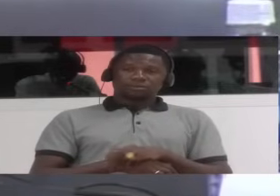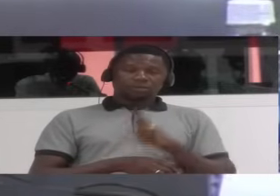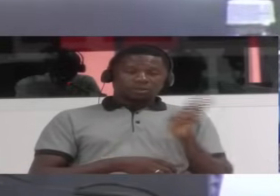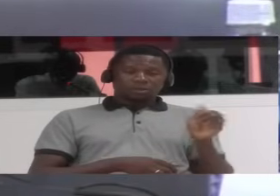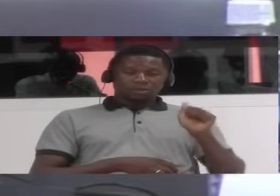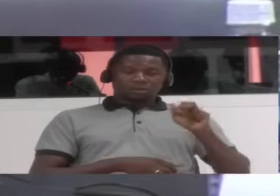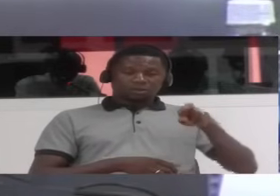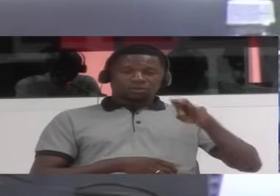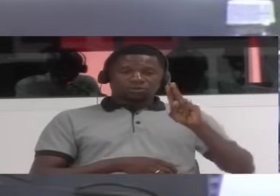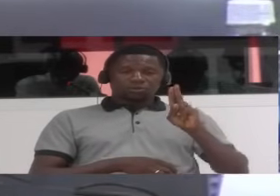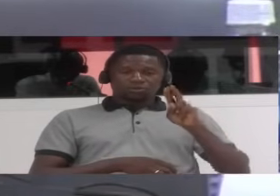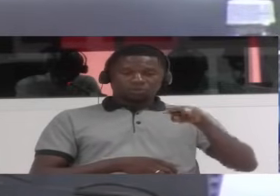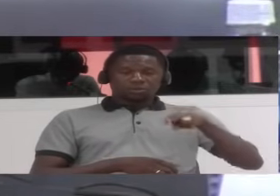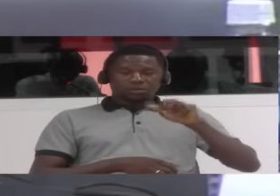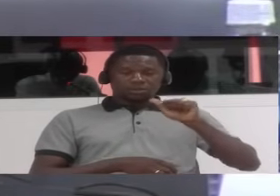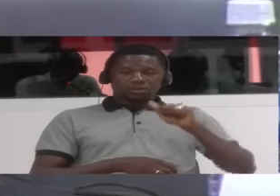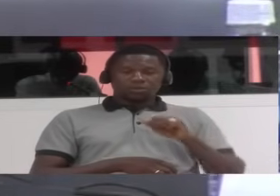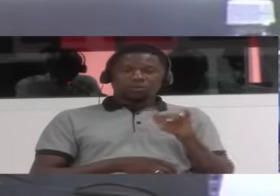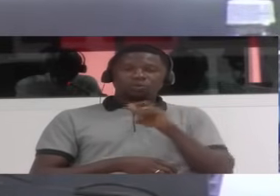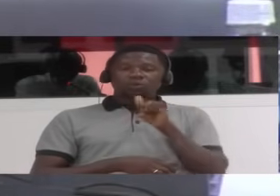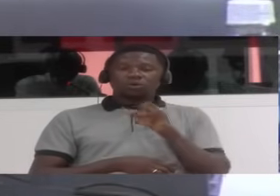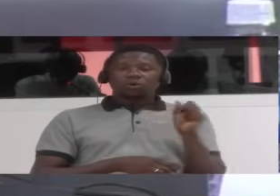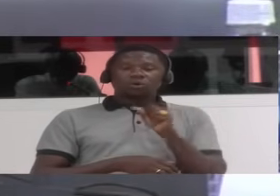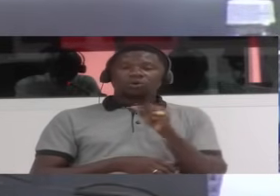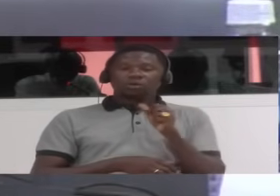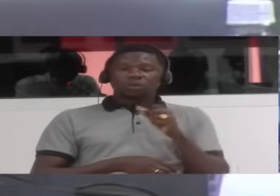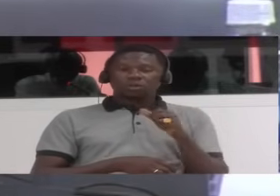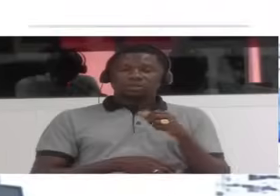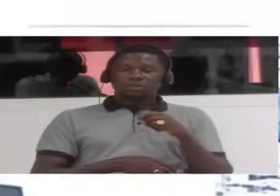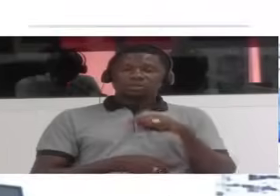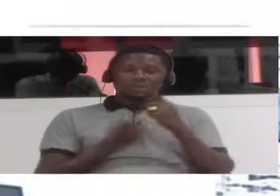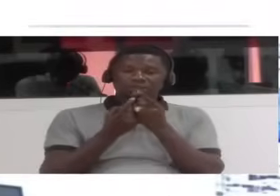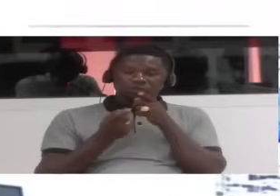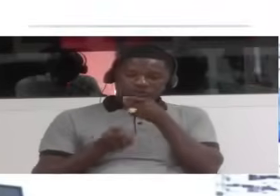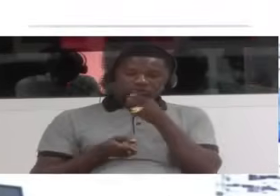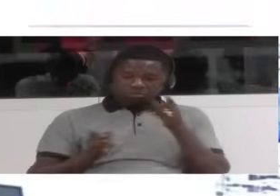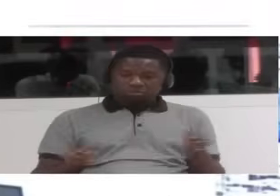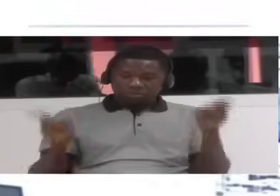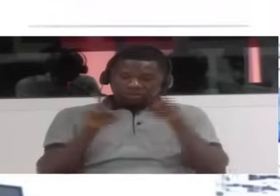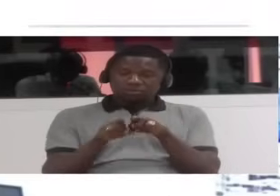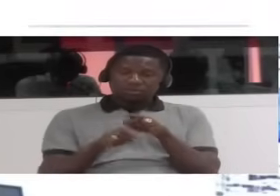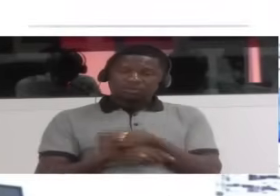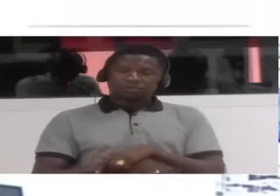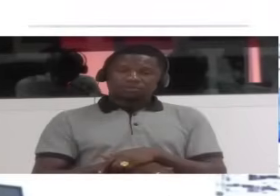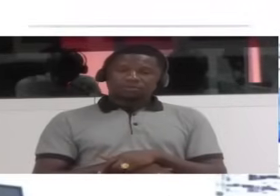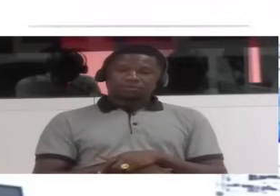Haruna, which other mission did you participate in? From